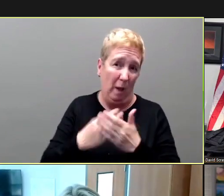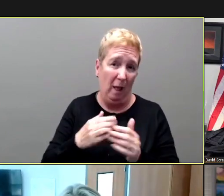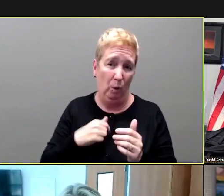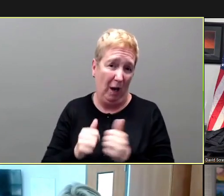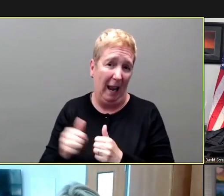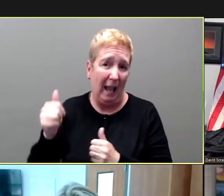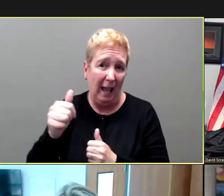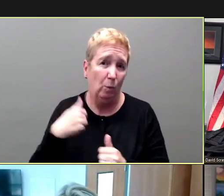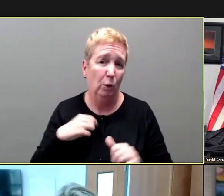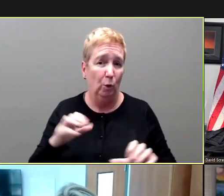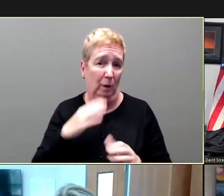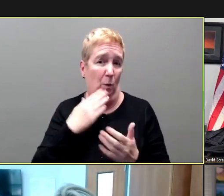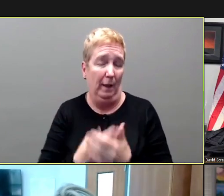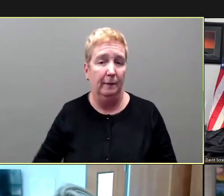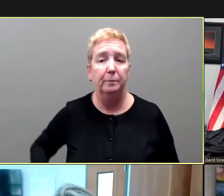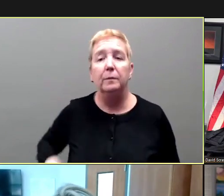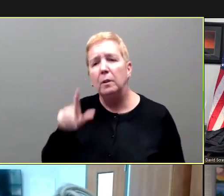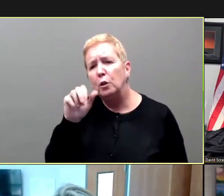add?